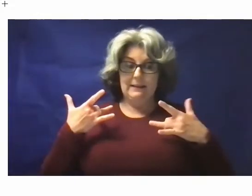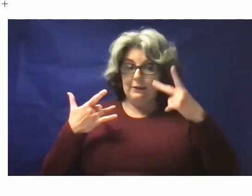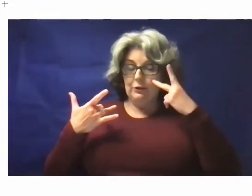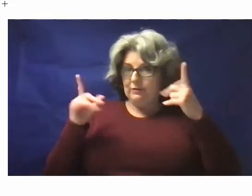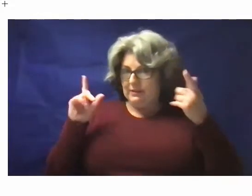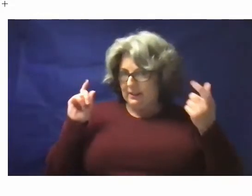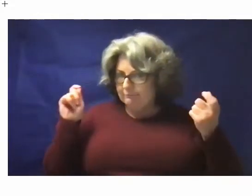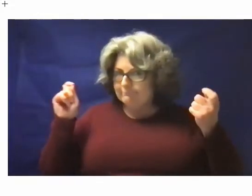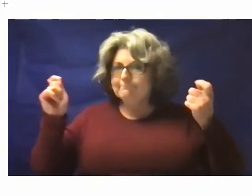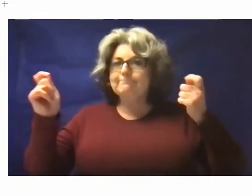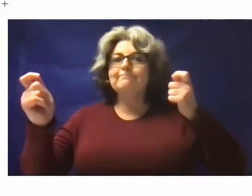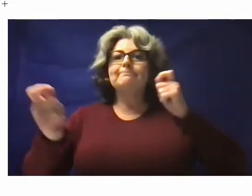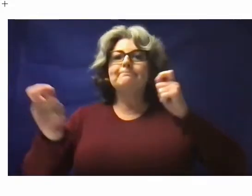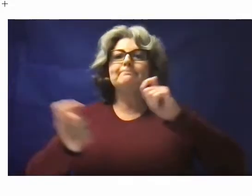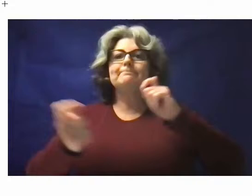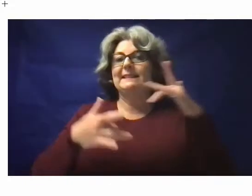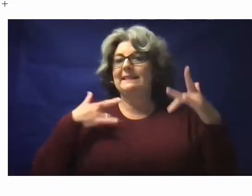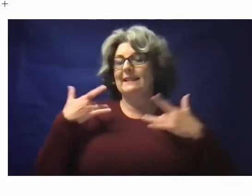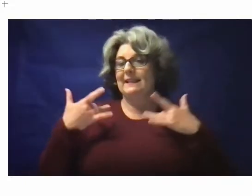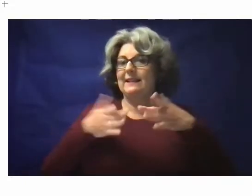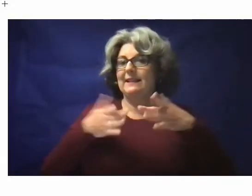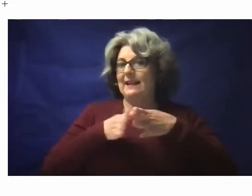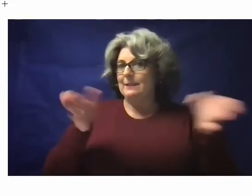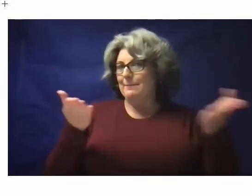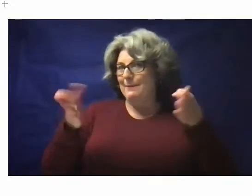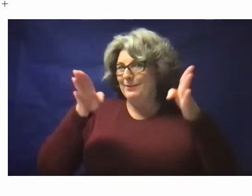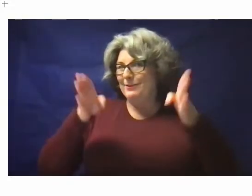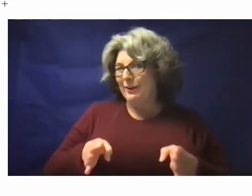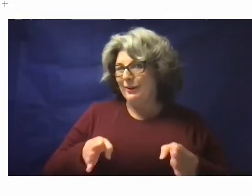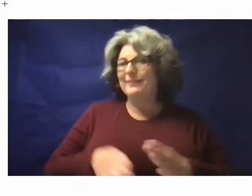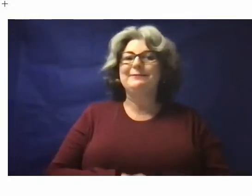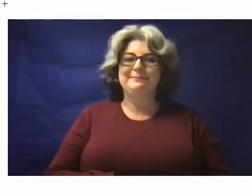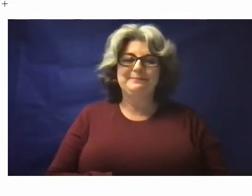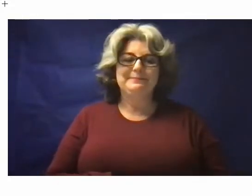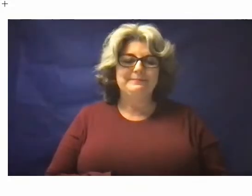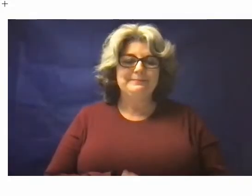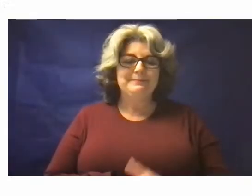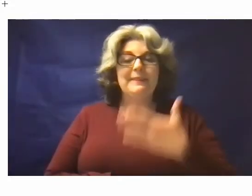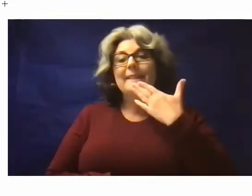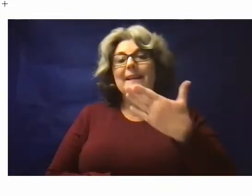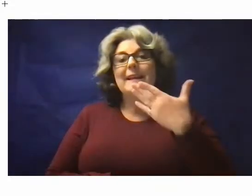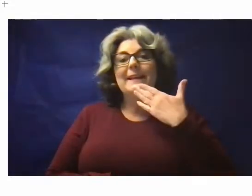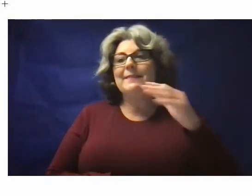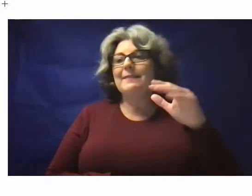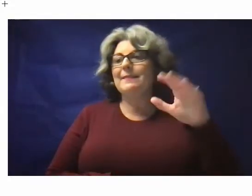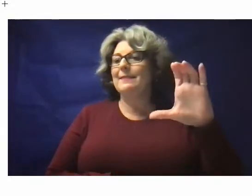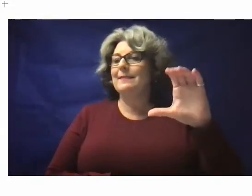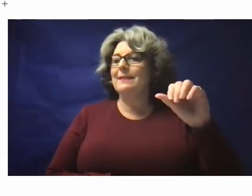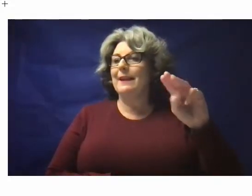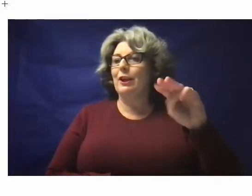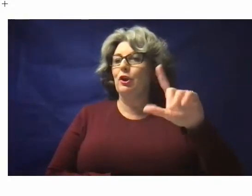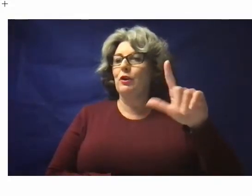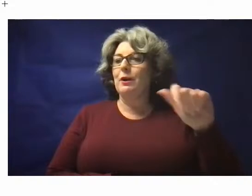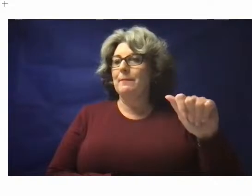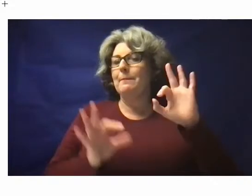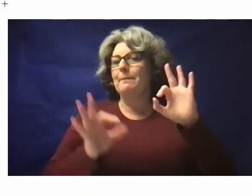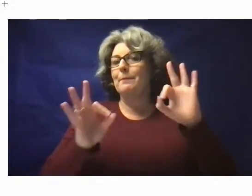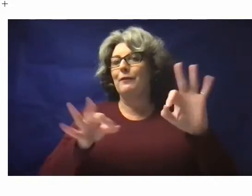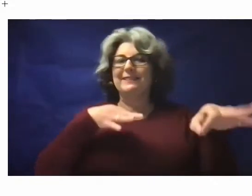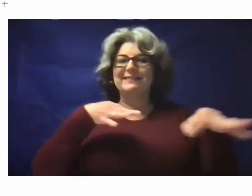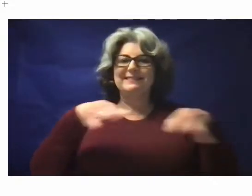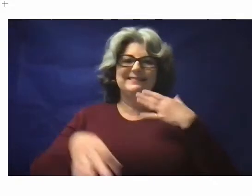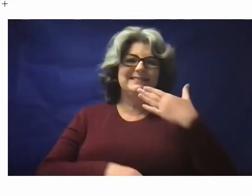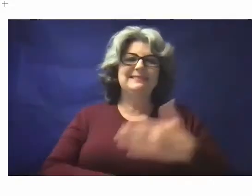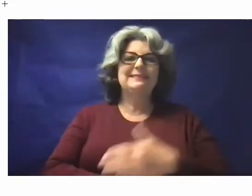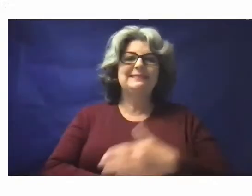very exciting for me as a public servant. So yeah, and thank you, Camila. That was a perfect explanation of that. One